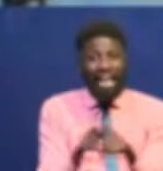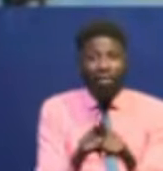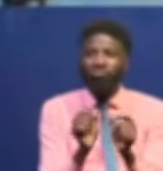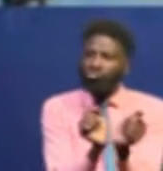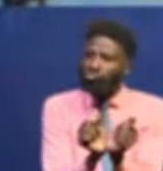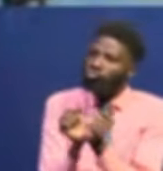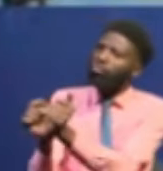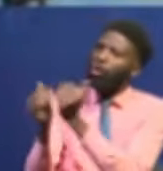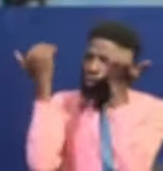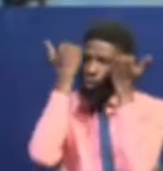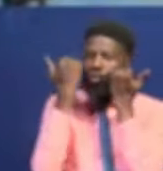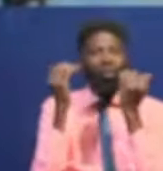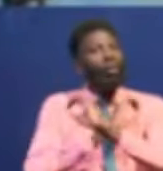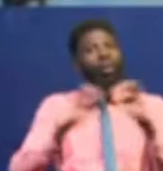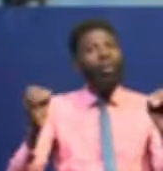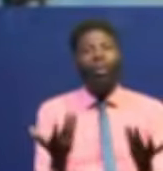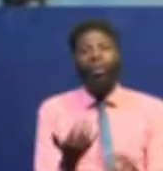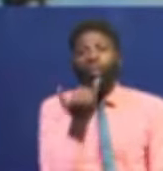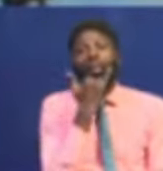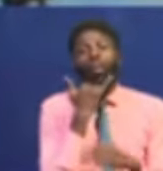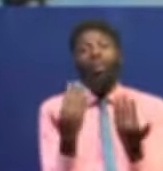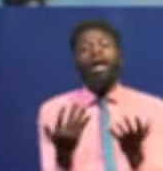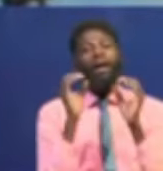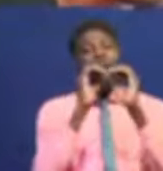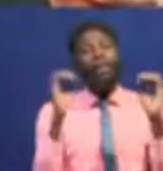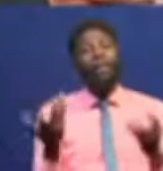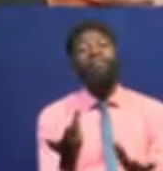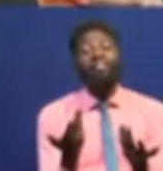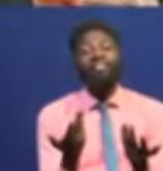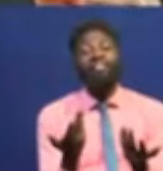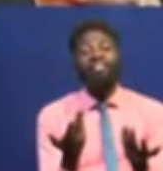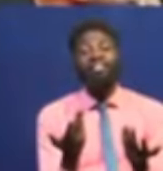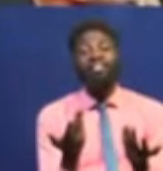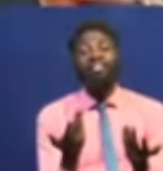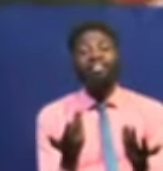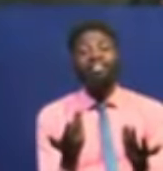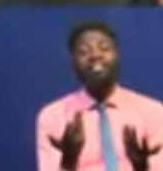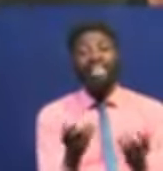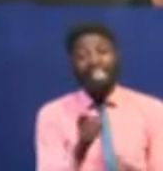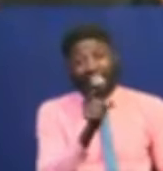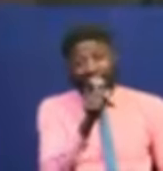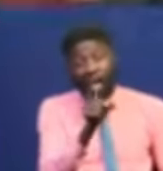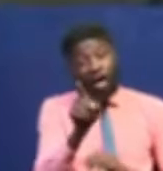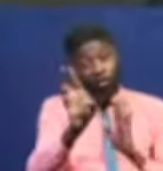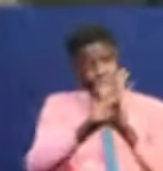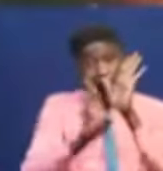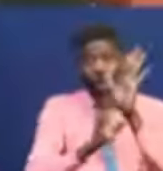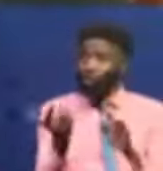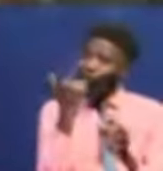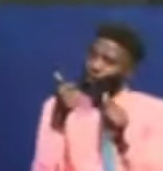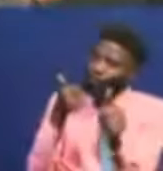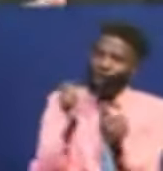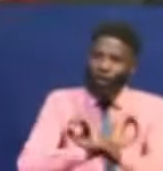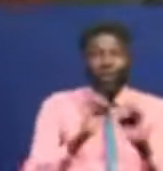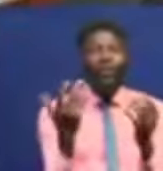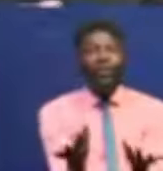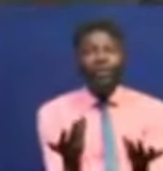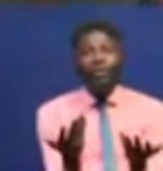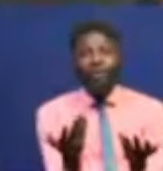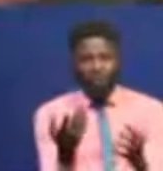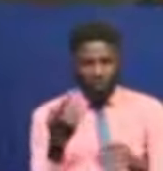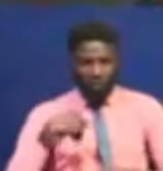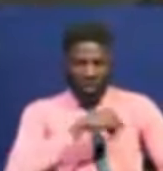court, so they are not charged with anything. That is outside of the rule of law. So in one instance